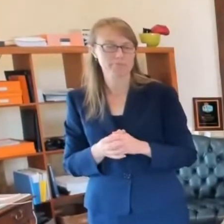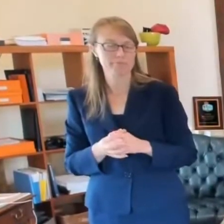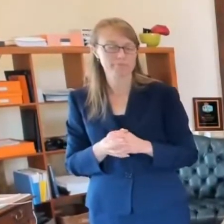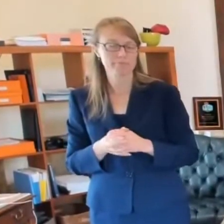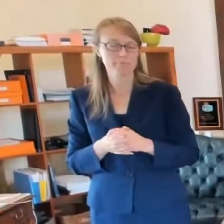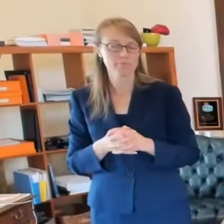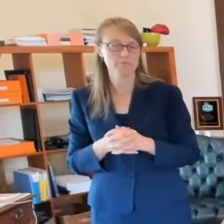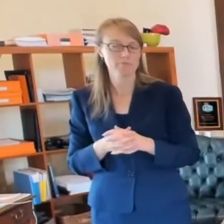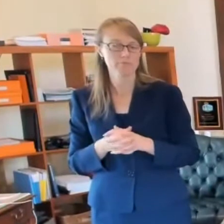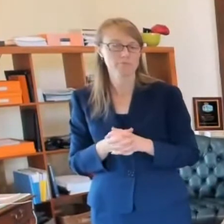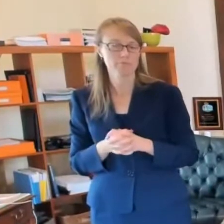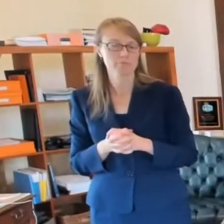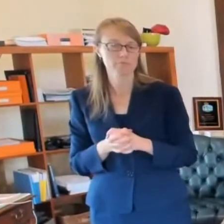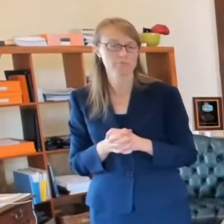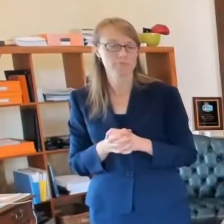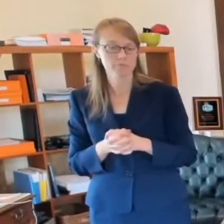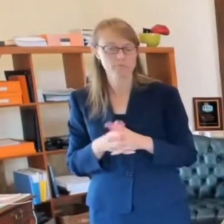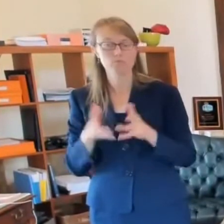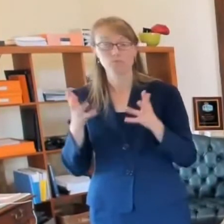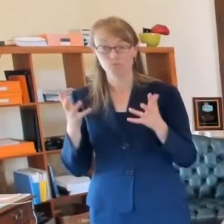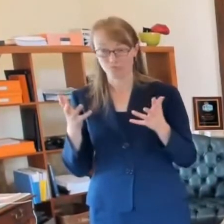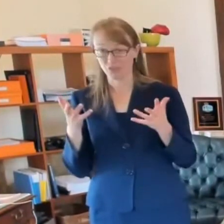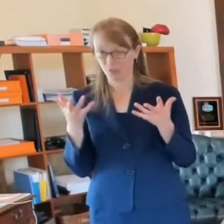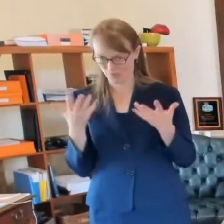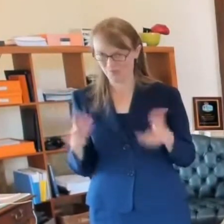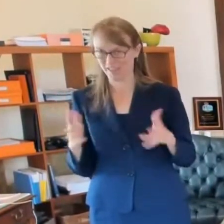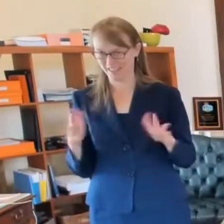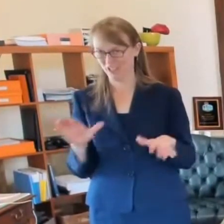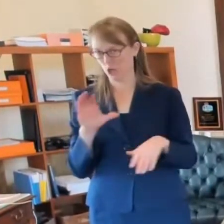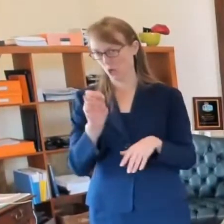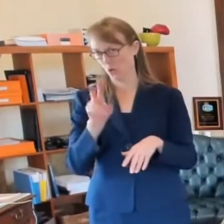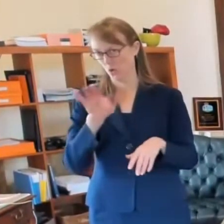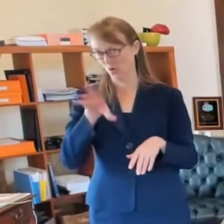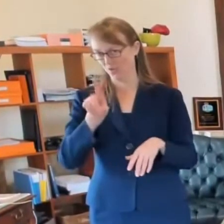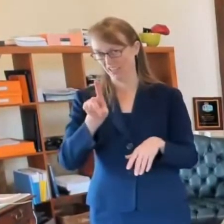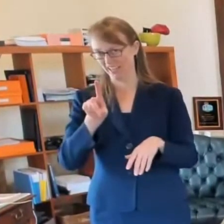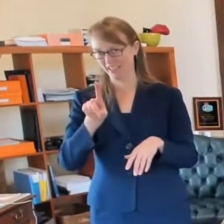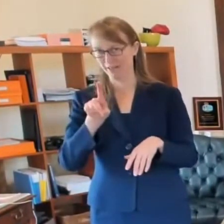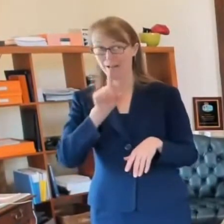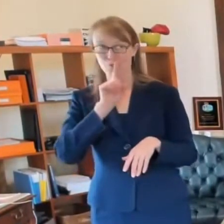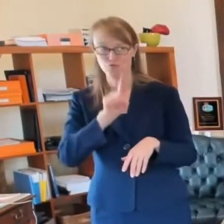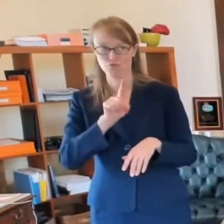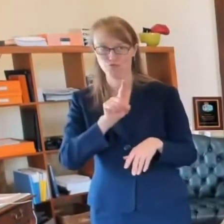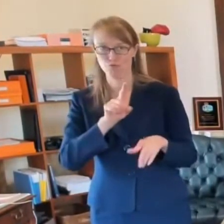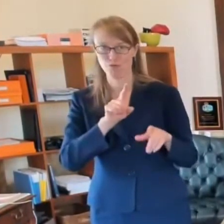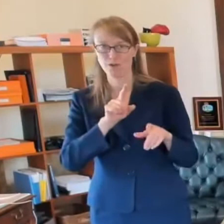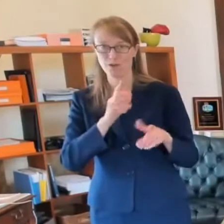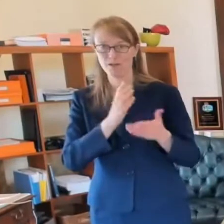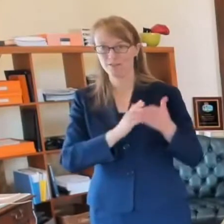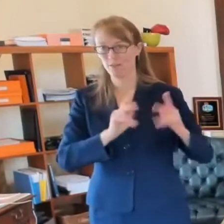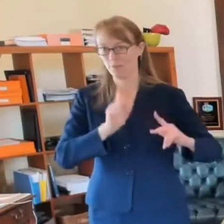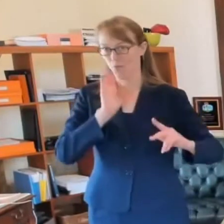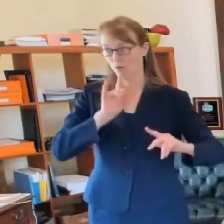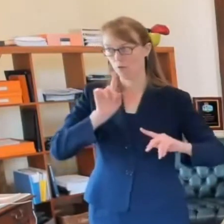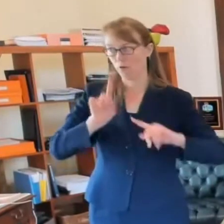So that's it for COVID today. I bet we're going to have a lot of questions about that.